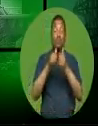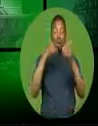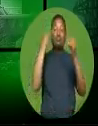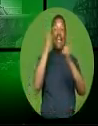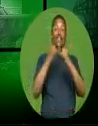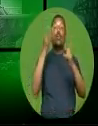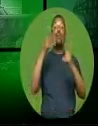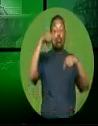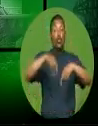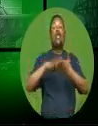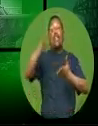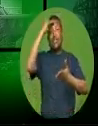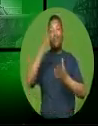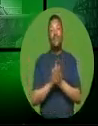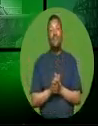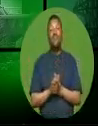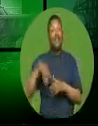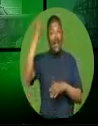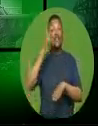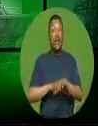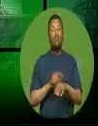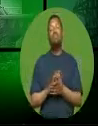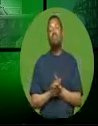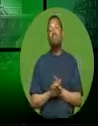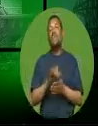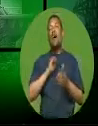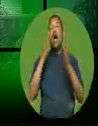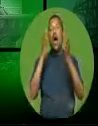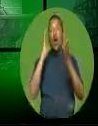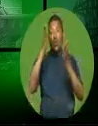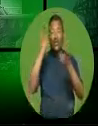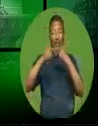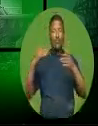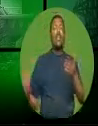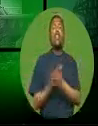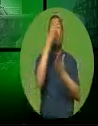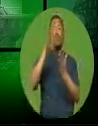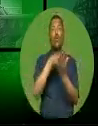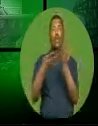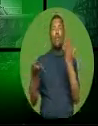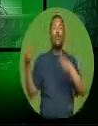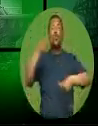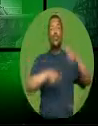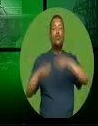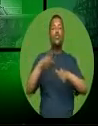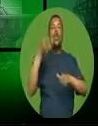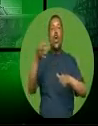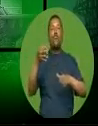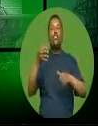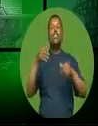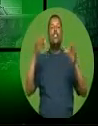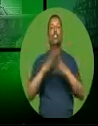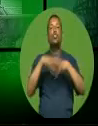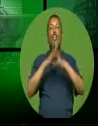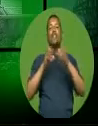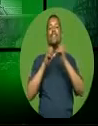to the end of today's lesson. Next time, I'll come with a new program on the contribution of the